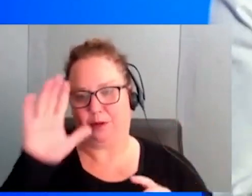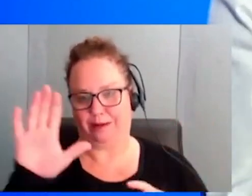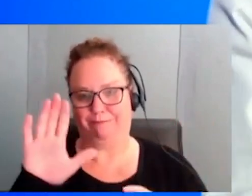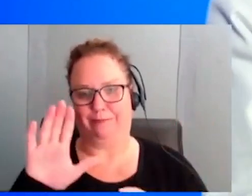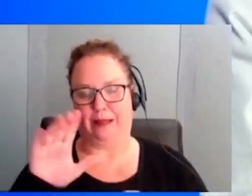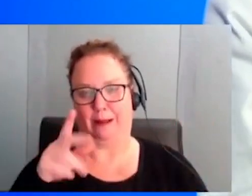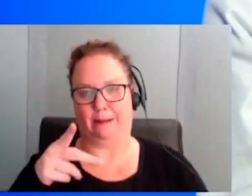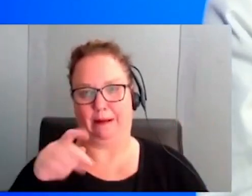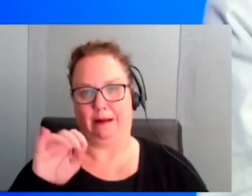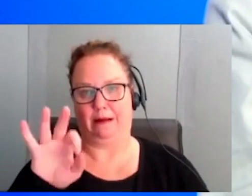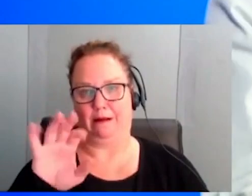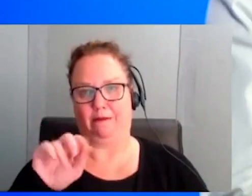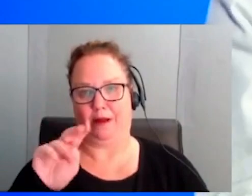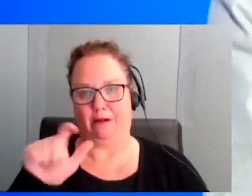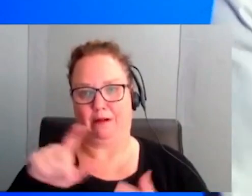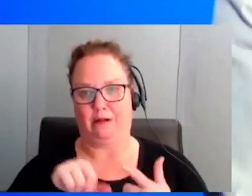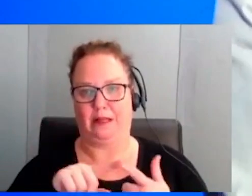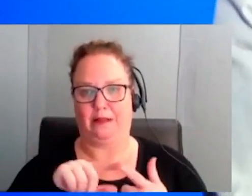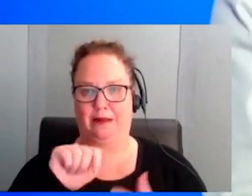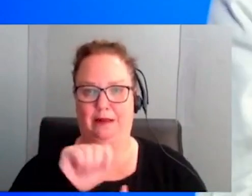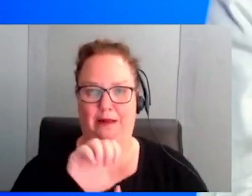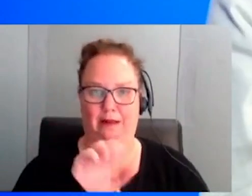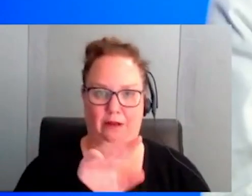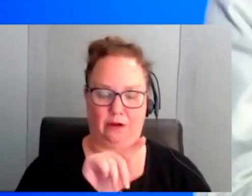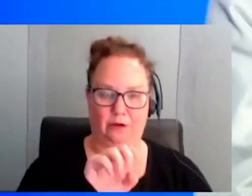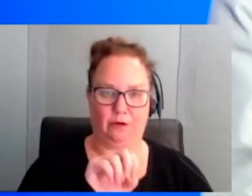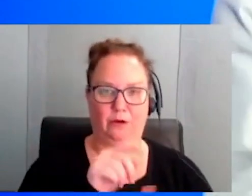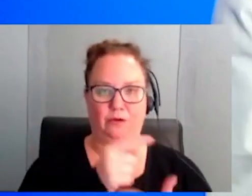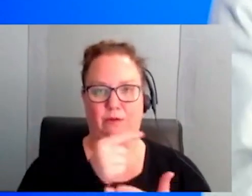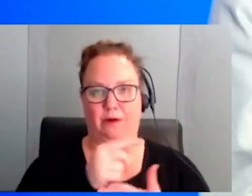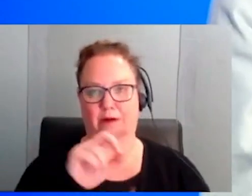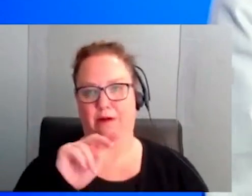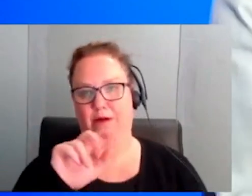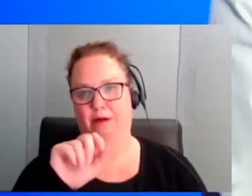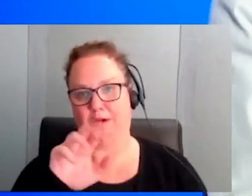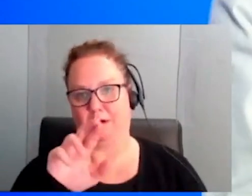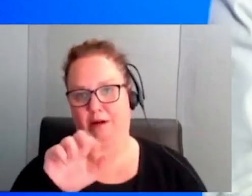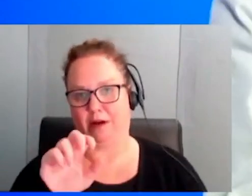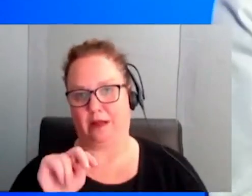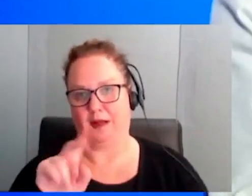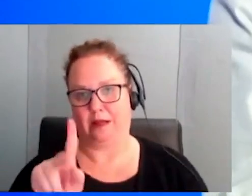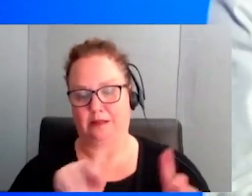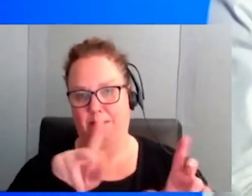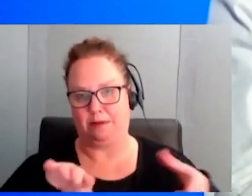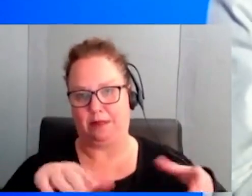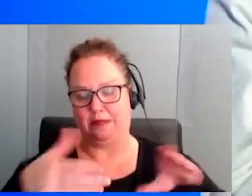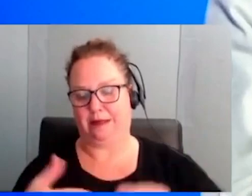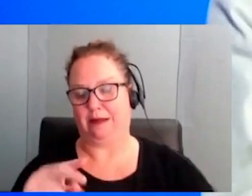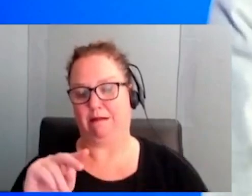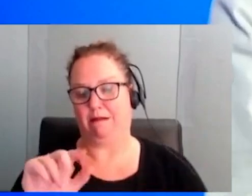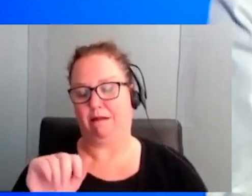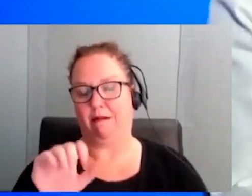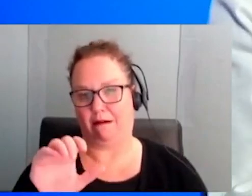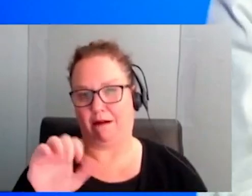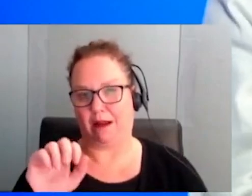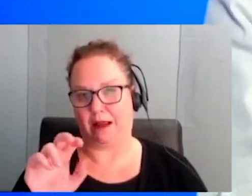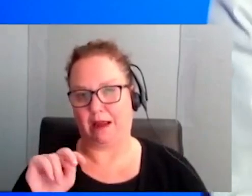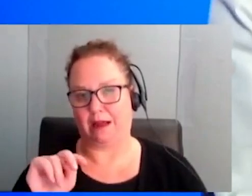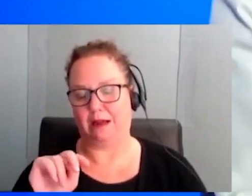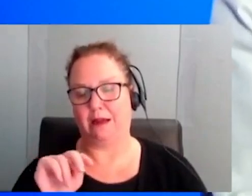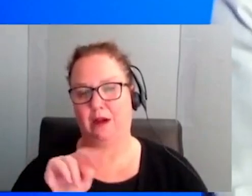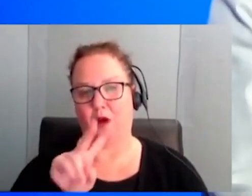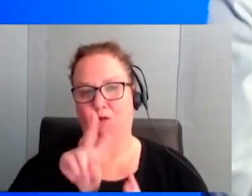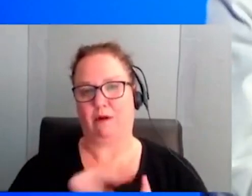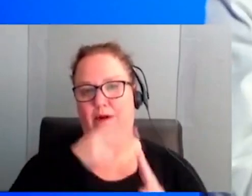is acute treatment, which is the Narcan, because otherwise people die. Mm-hmm. So the Narcan basically is an antidote. It reverses